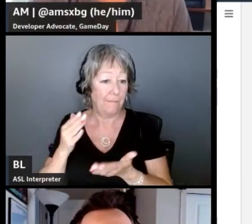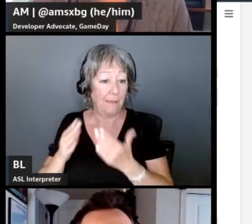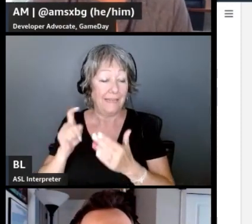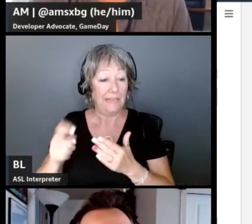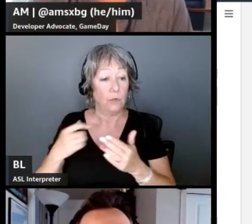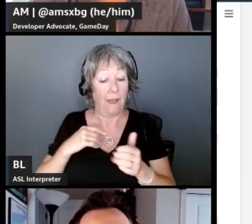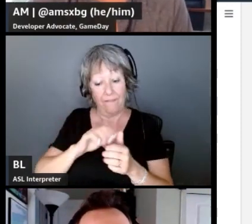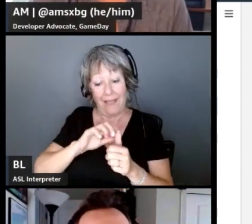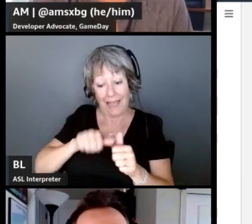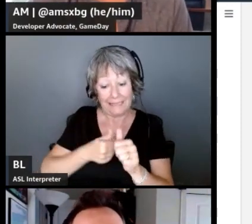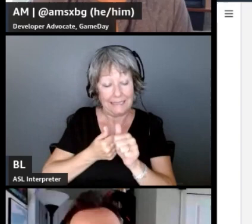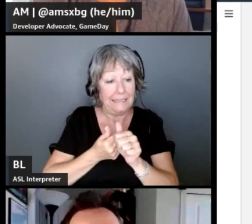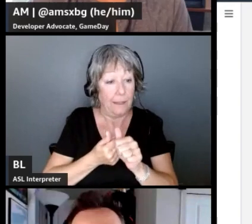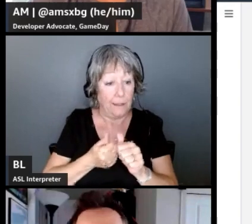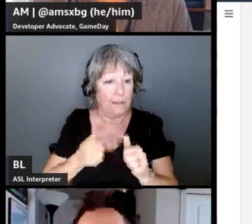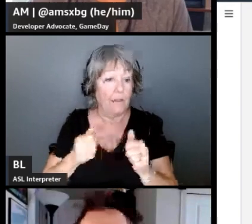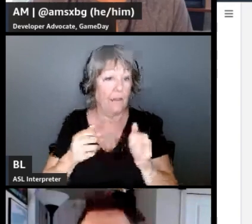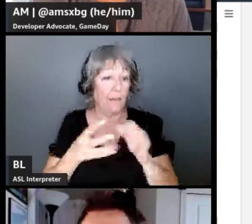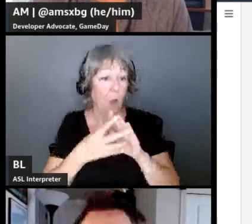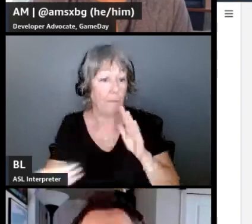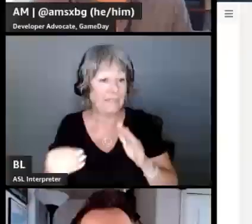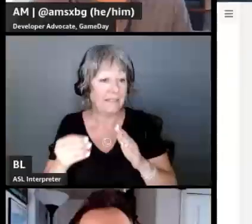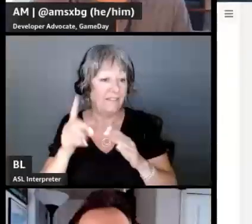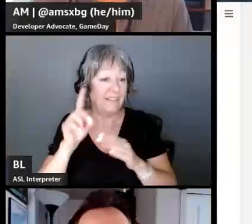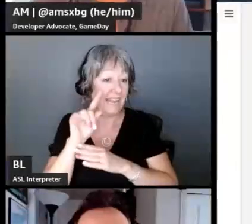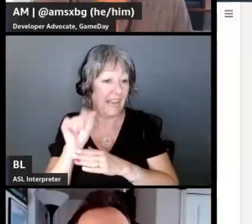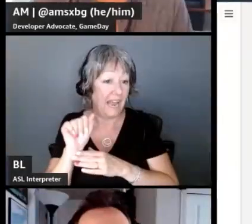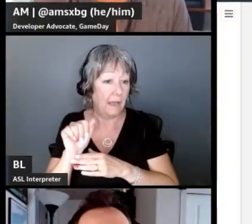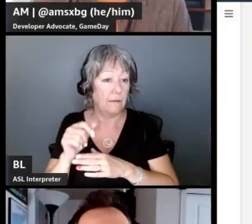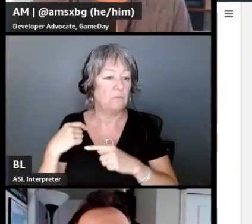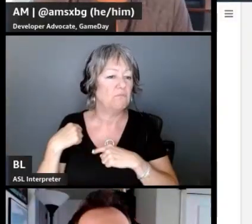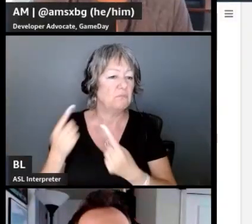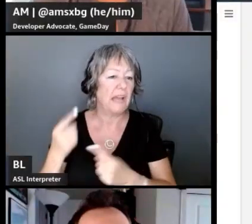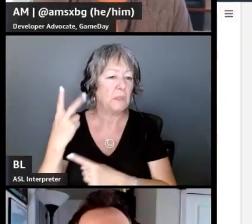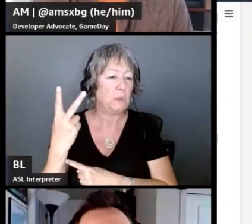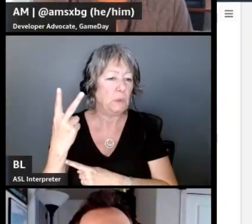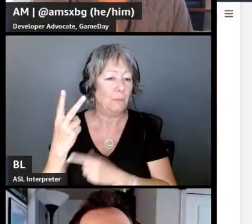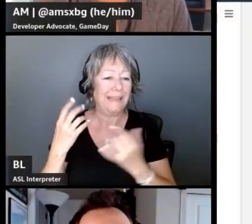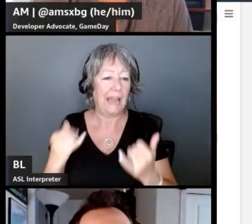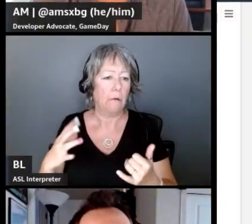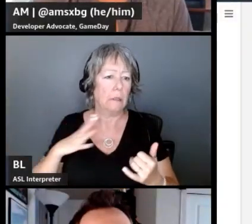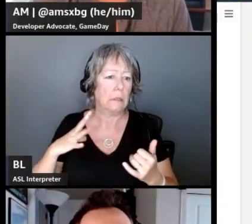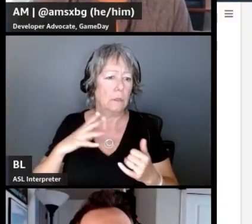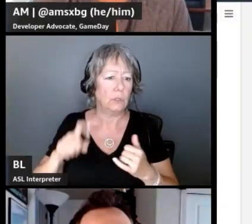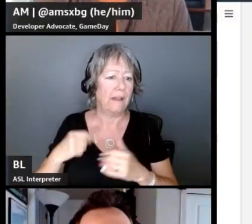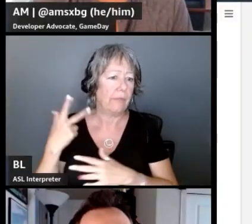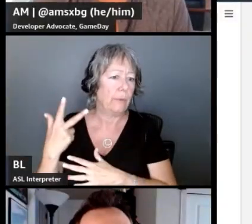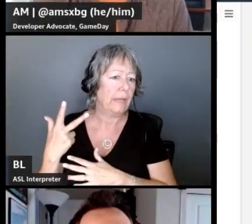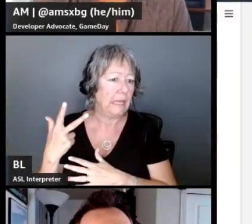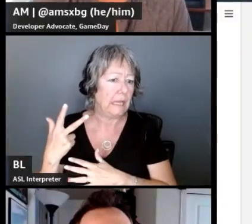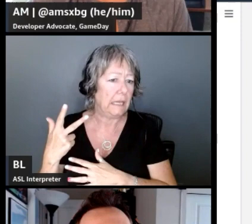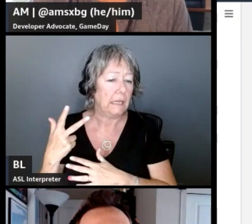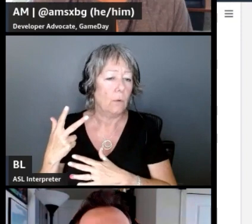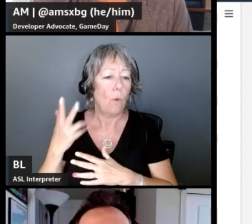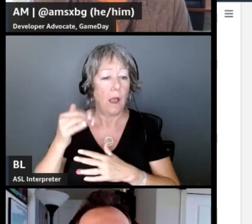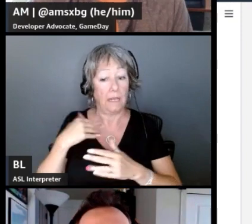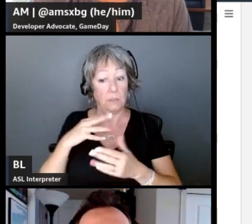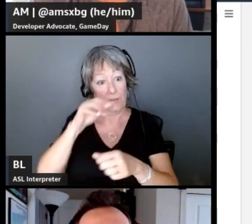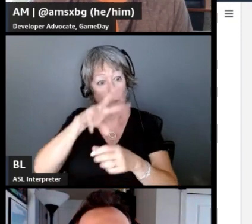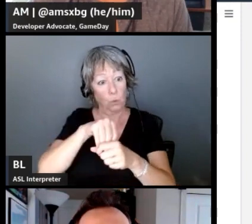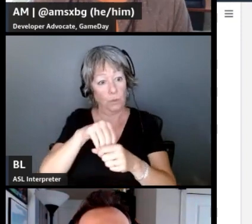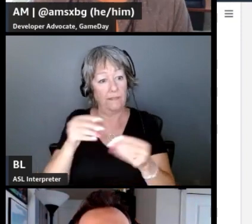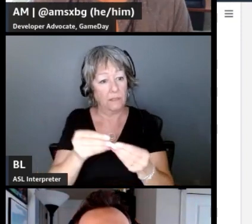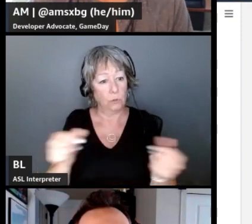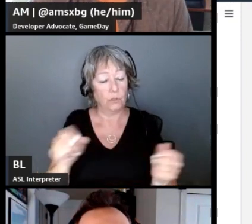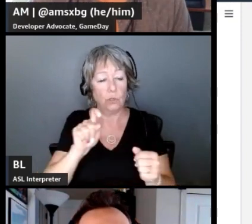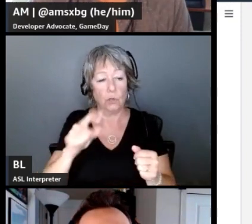data. So let's say you had only 2 copies of data and now you need 3, because one of the things that we mandate as part of the solution is you have at least 1